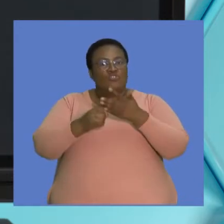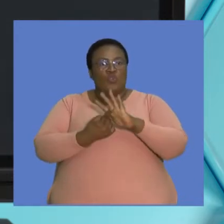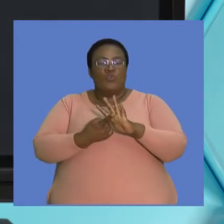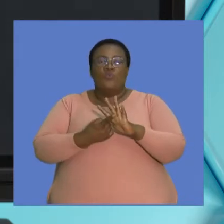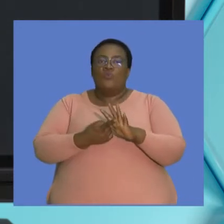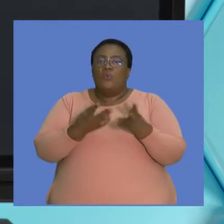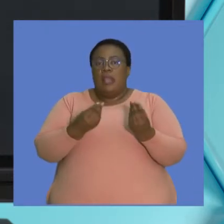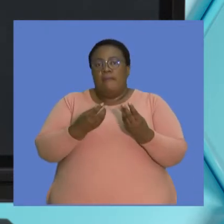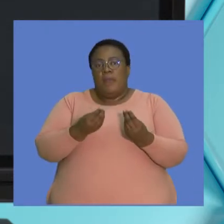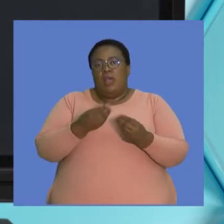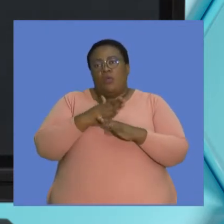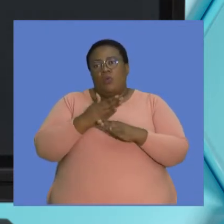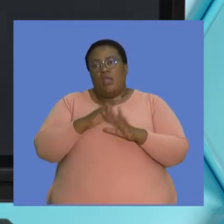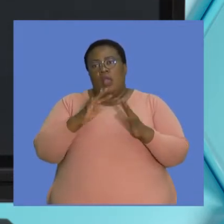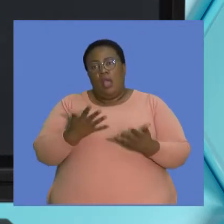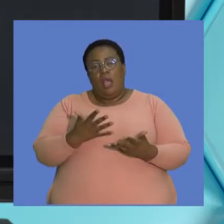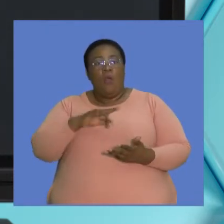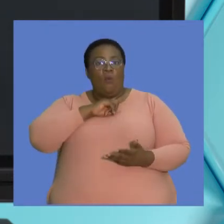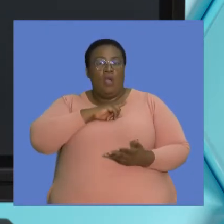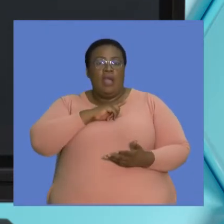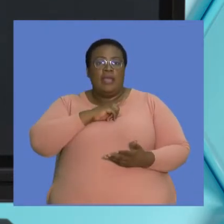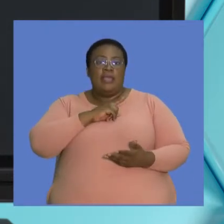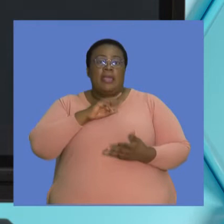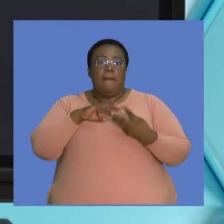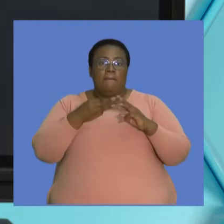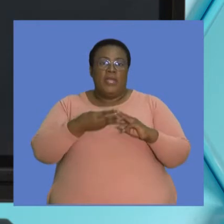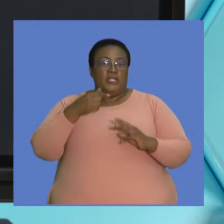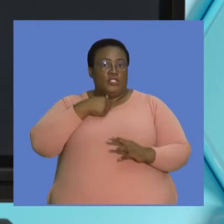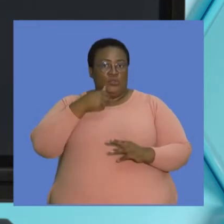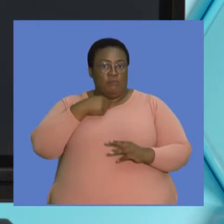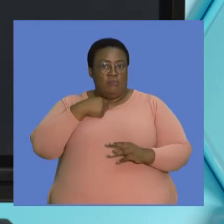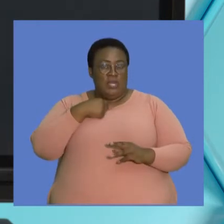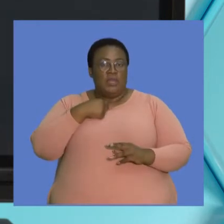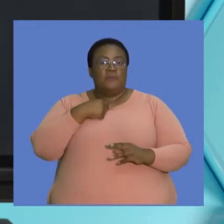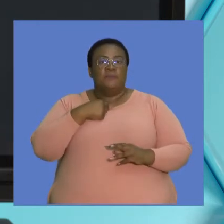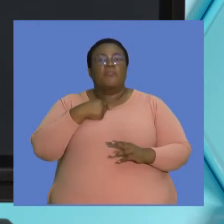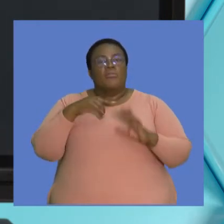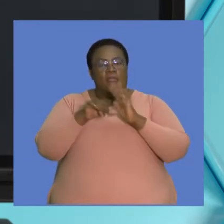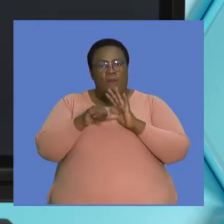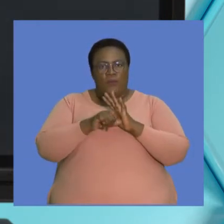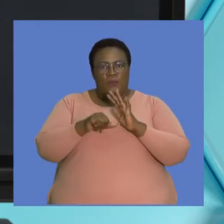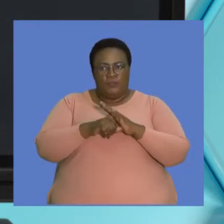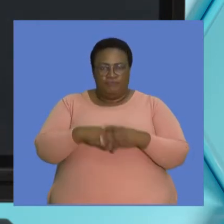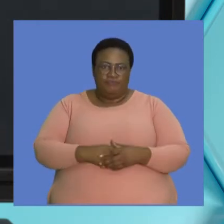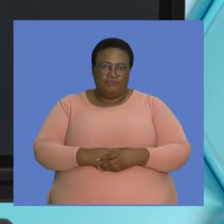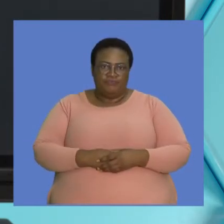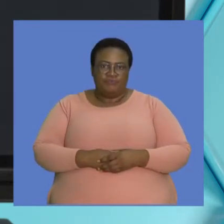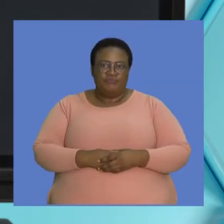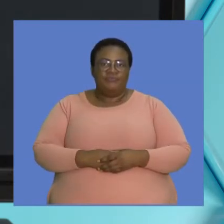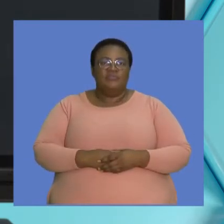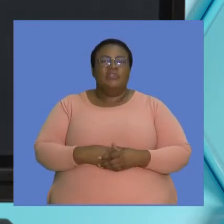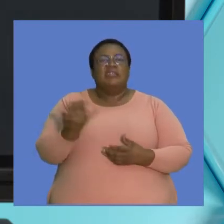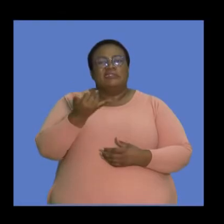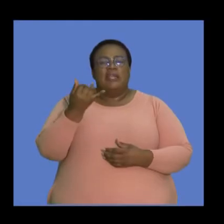numbers work, especially because maths, to me, is food for the soul. And I hope it can also work for you. But